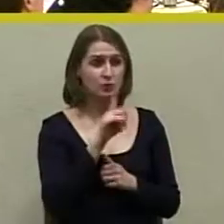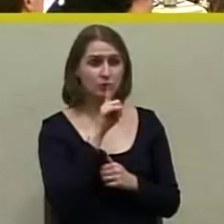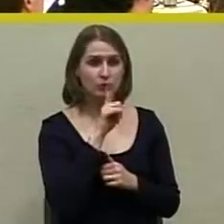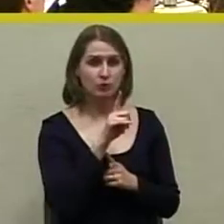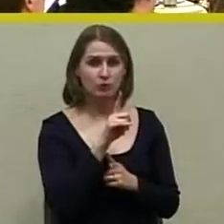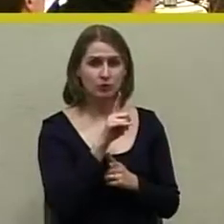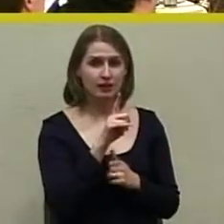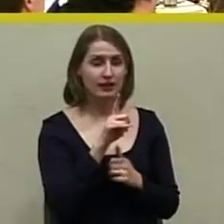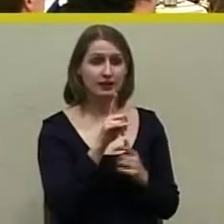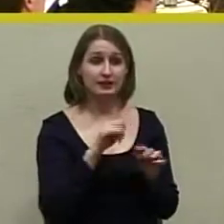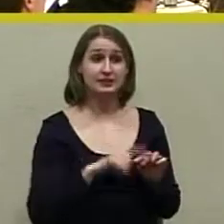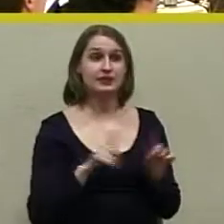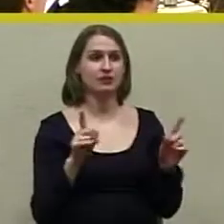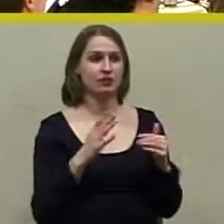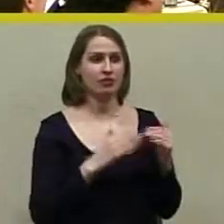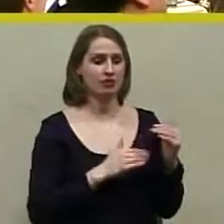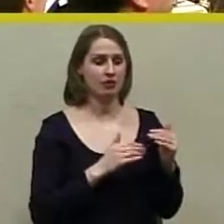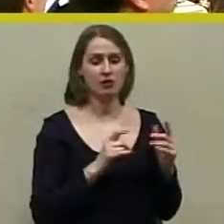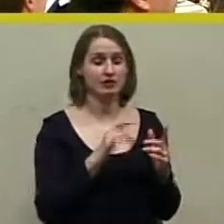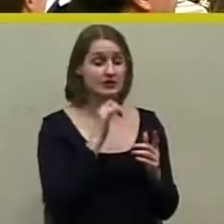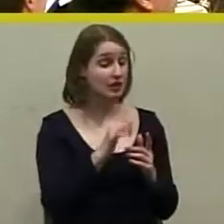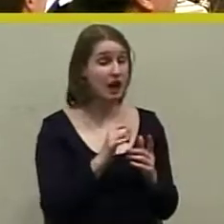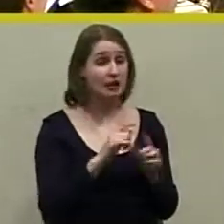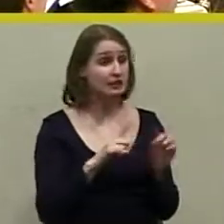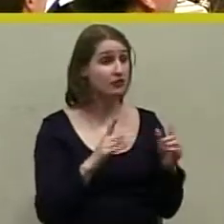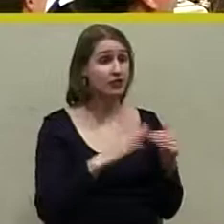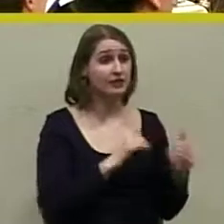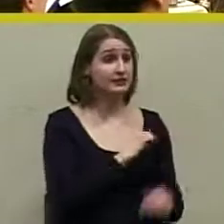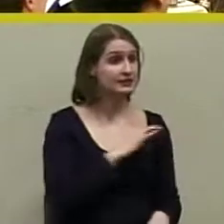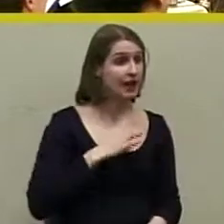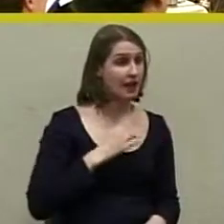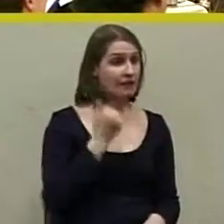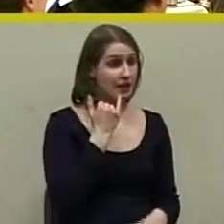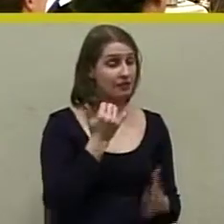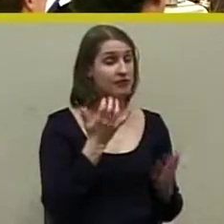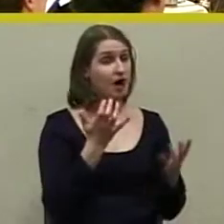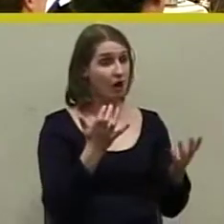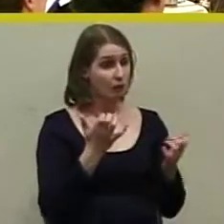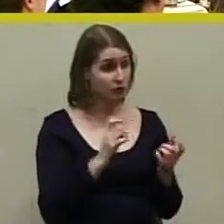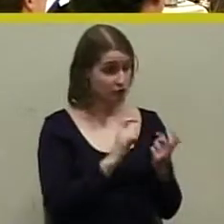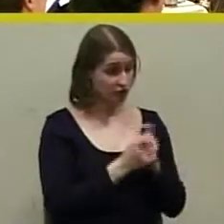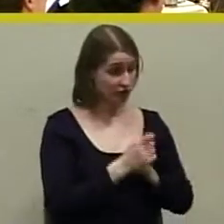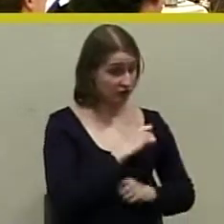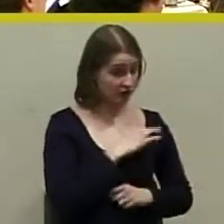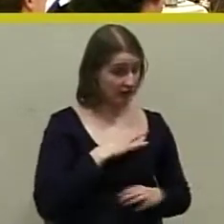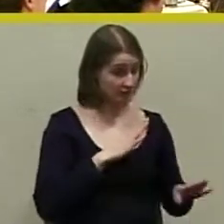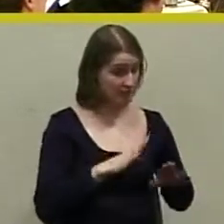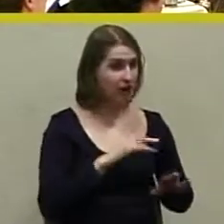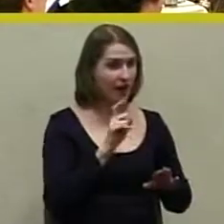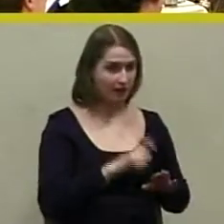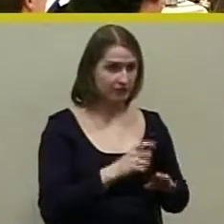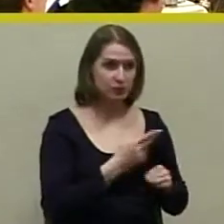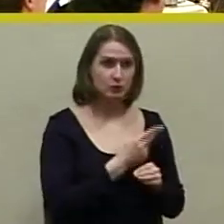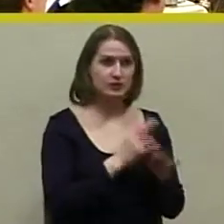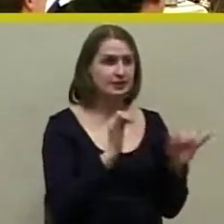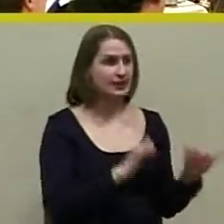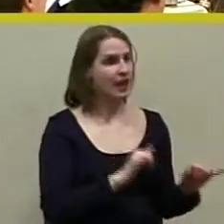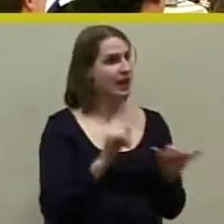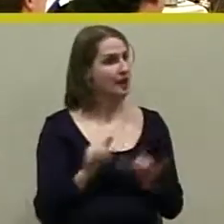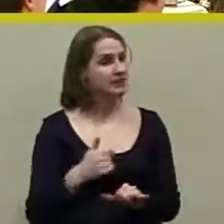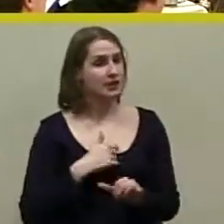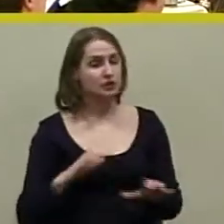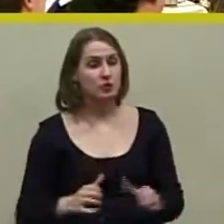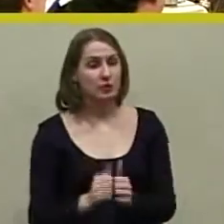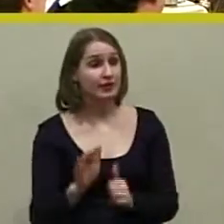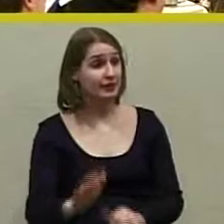do with staff. All right? If I'm trying to change staff behavior, I've got to use the same strategies, the same ideas, the same beliefs, that I do with